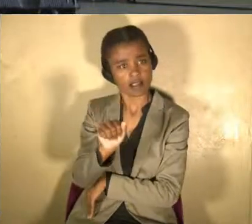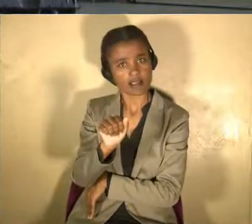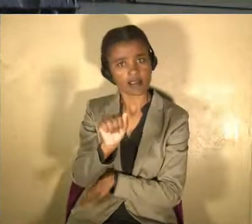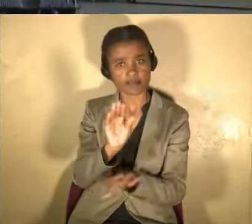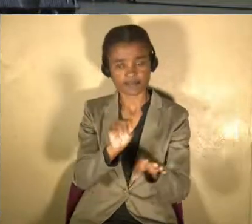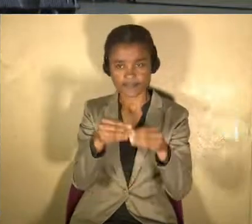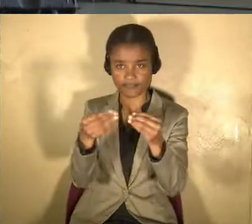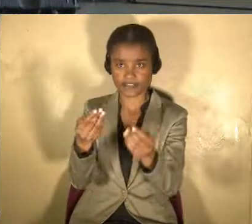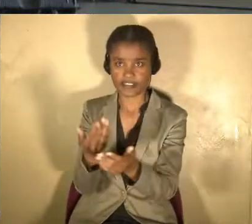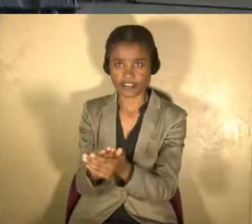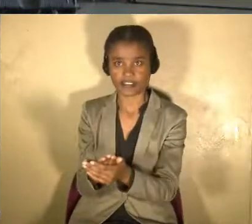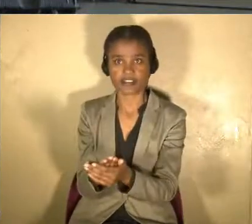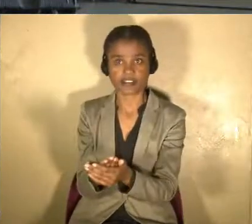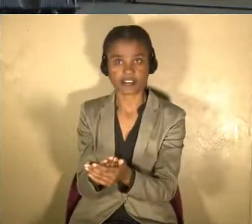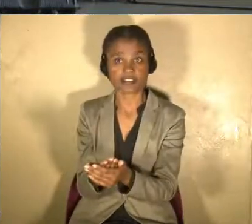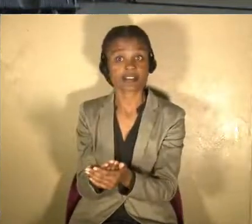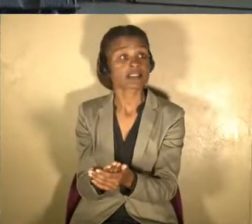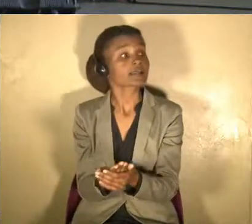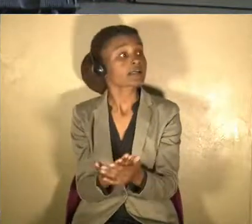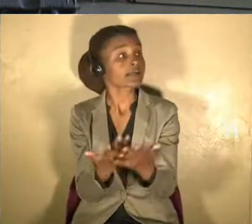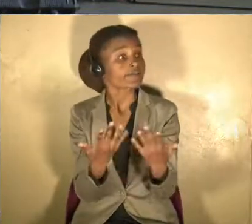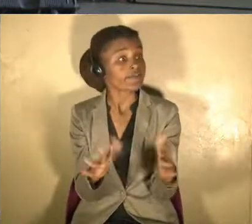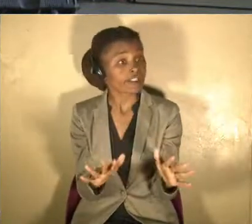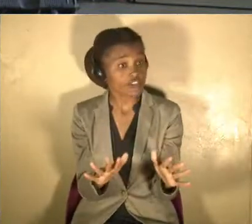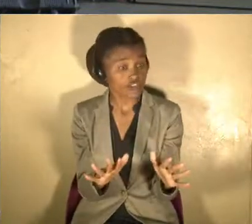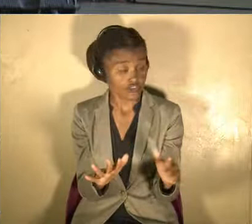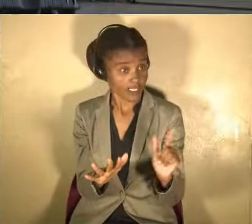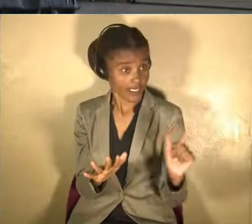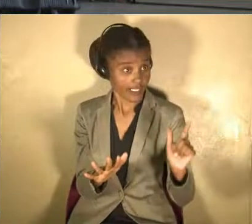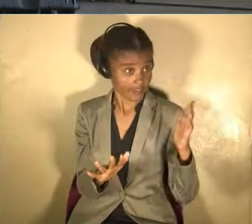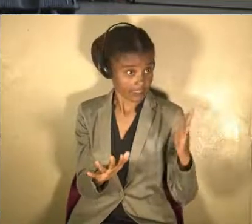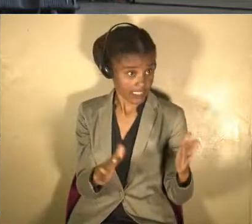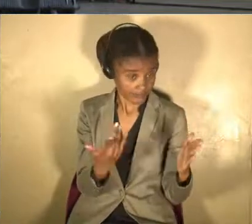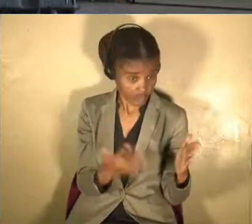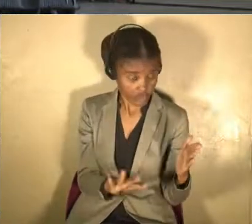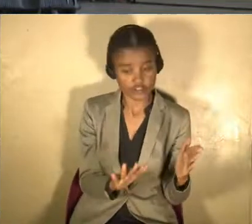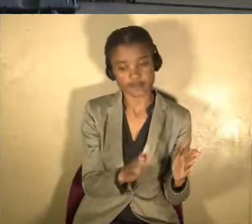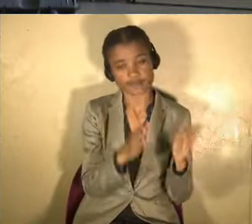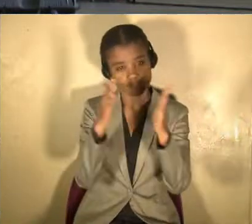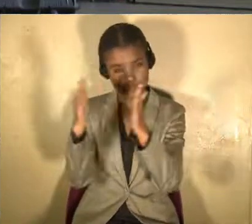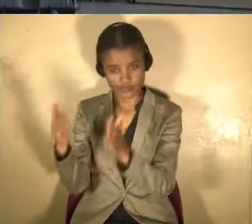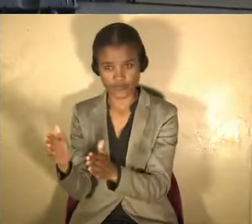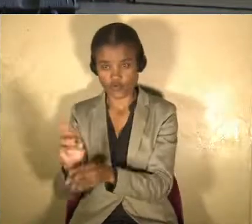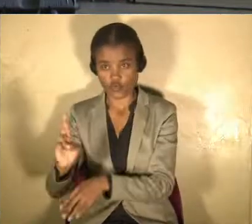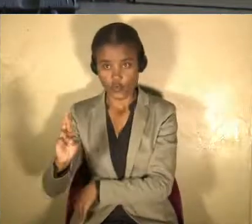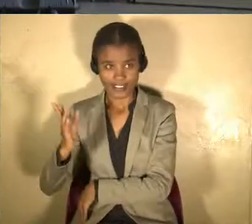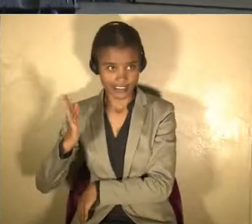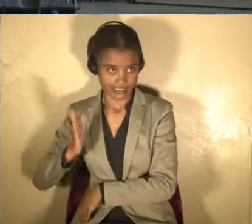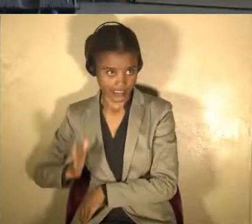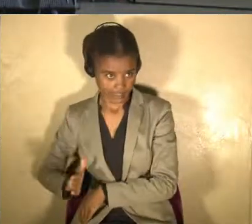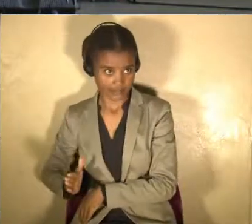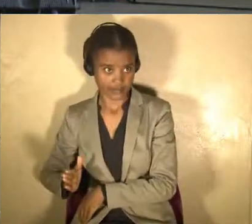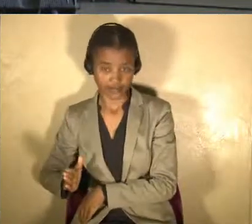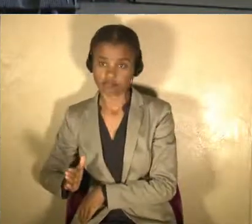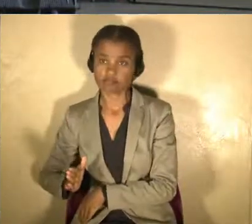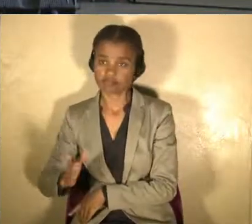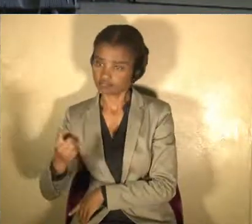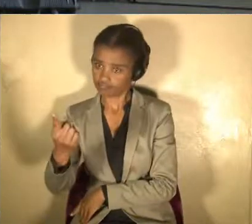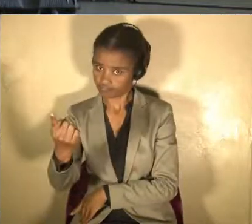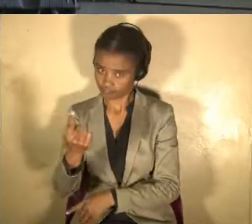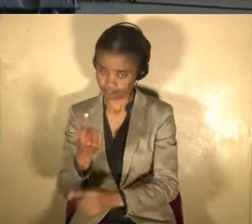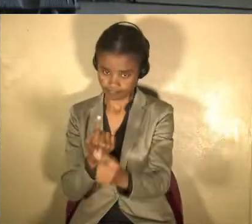Side A will come over to this side. And then the department will provide all the